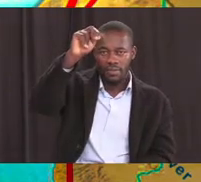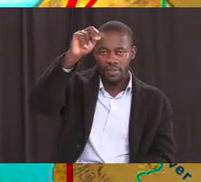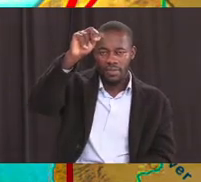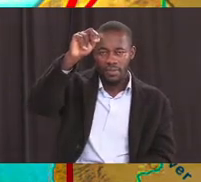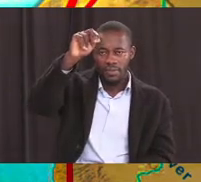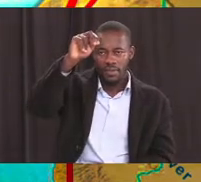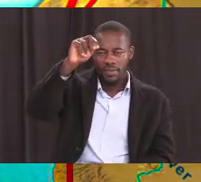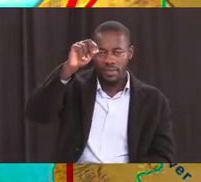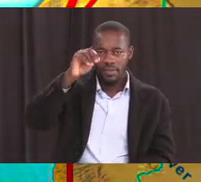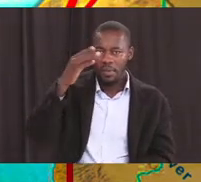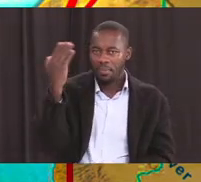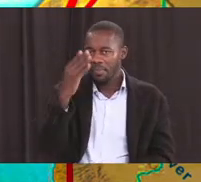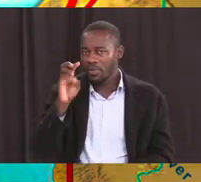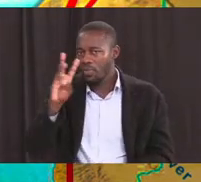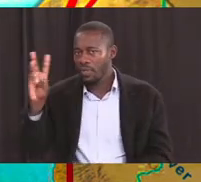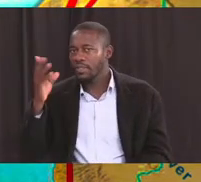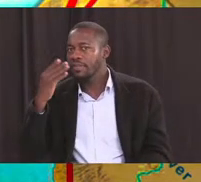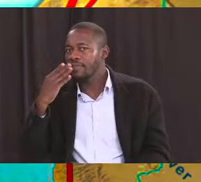them.